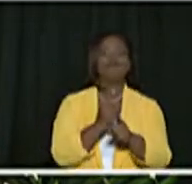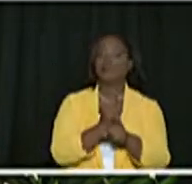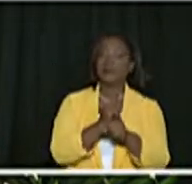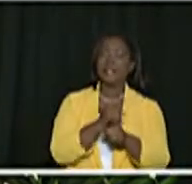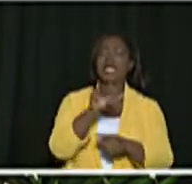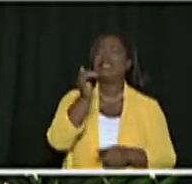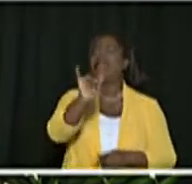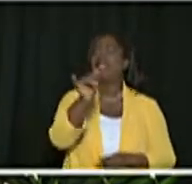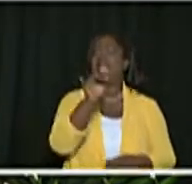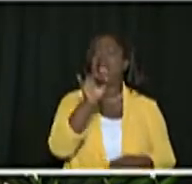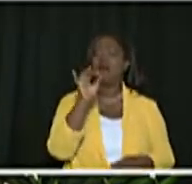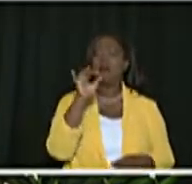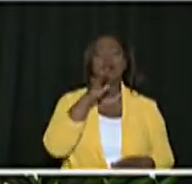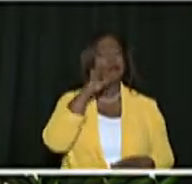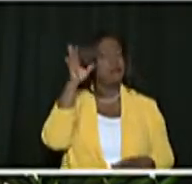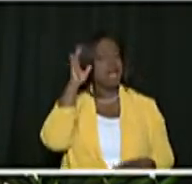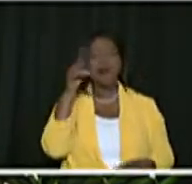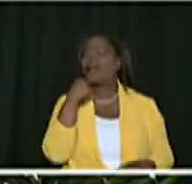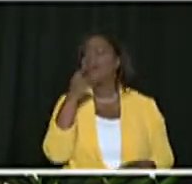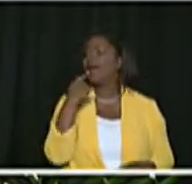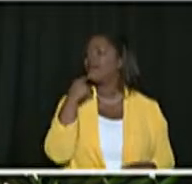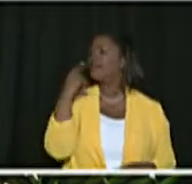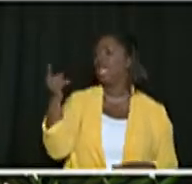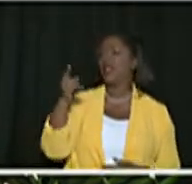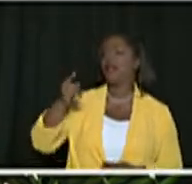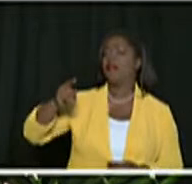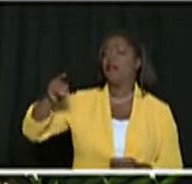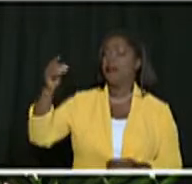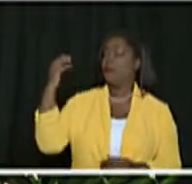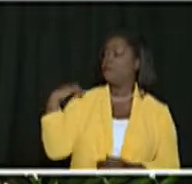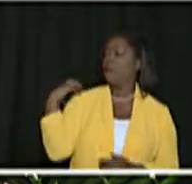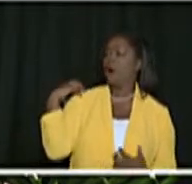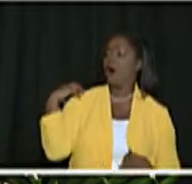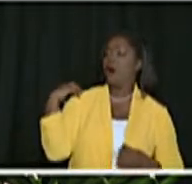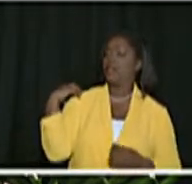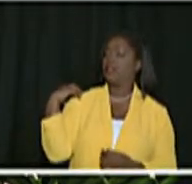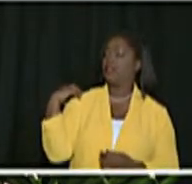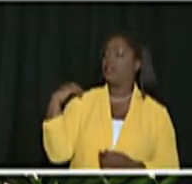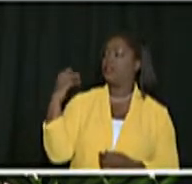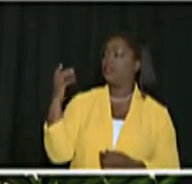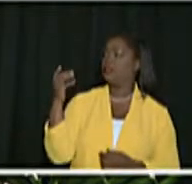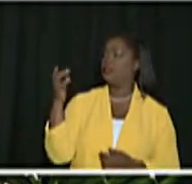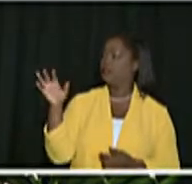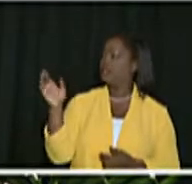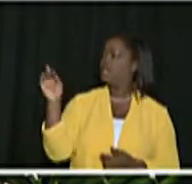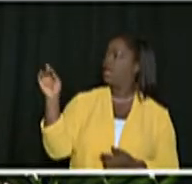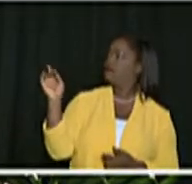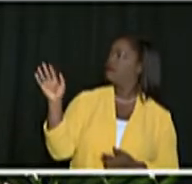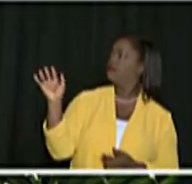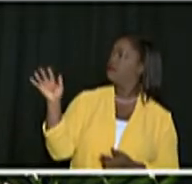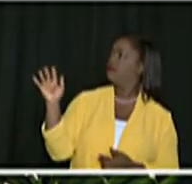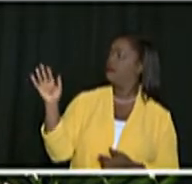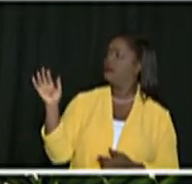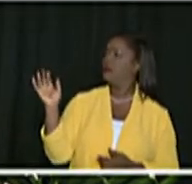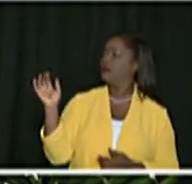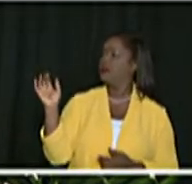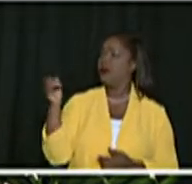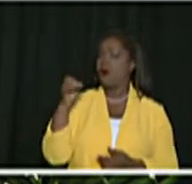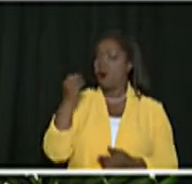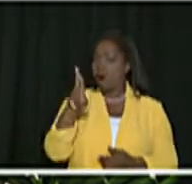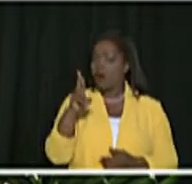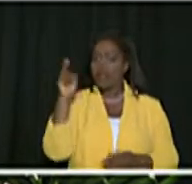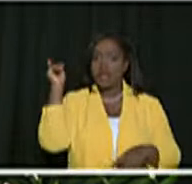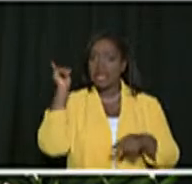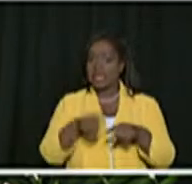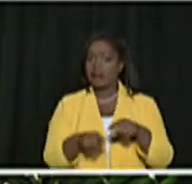you're not going to fire up and big lip on your boss and everything, treat your children as little bosses, yes, who you've